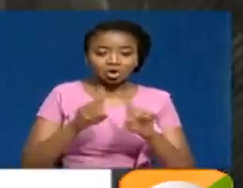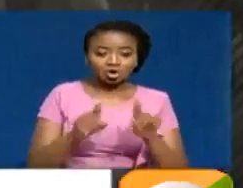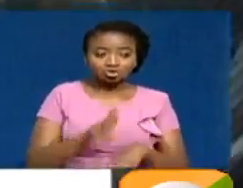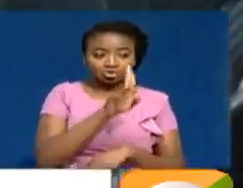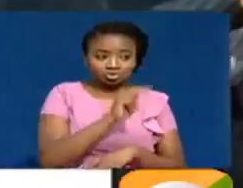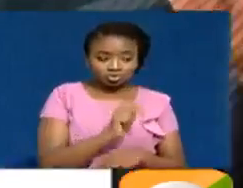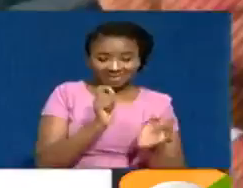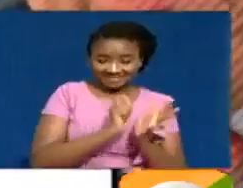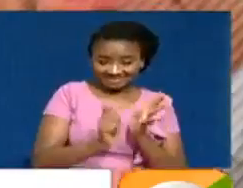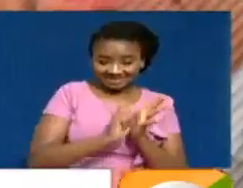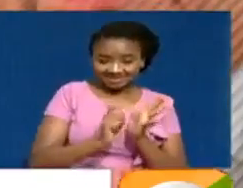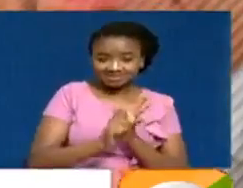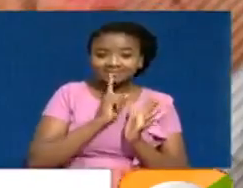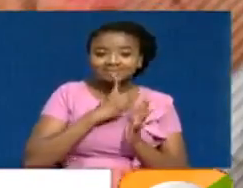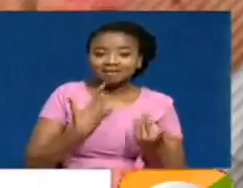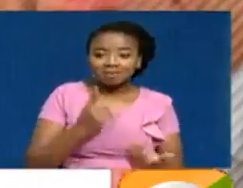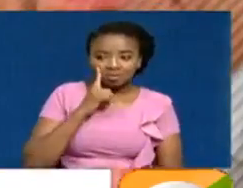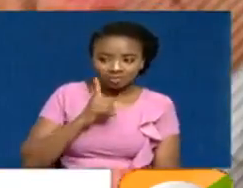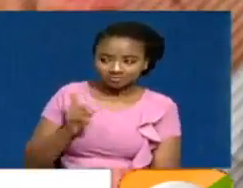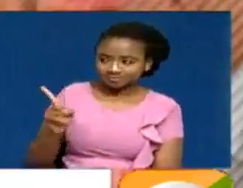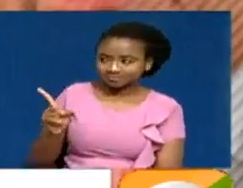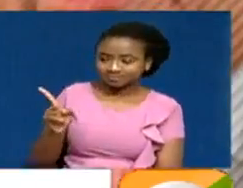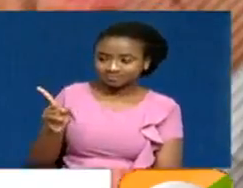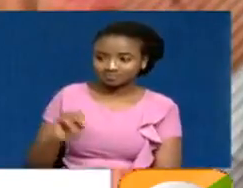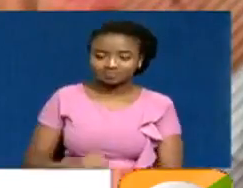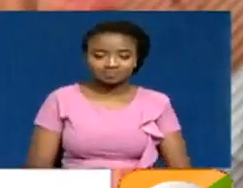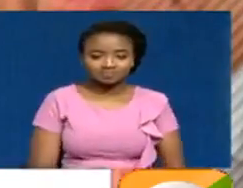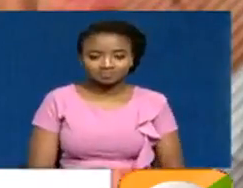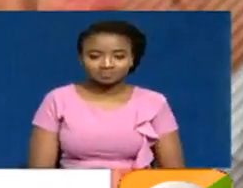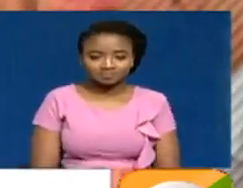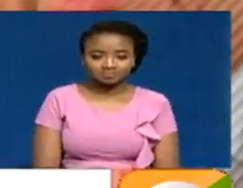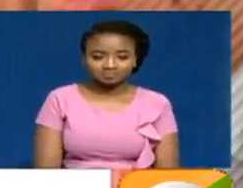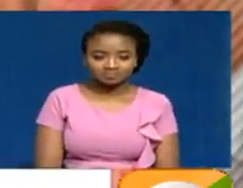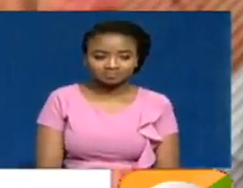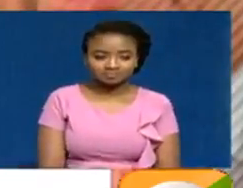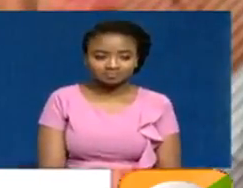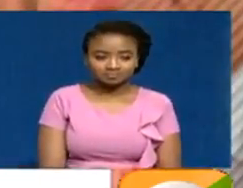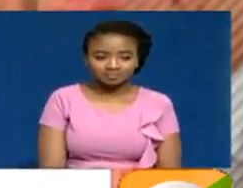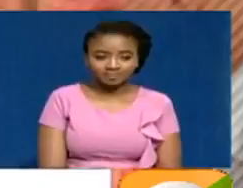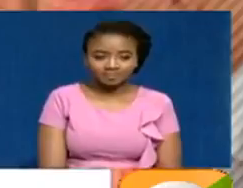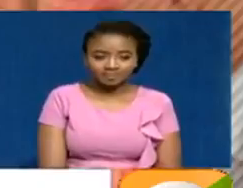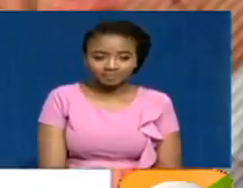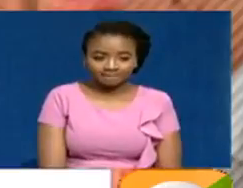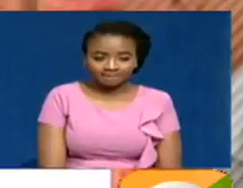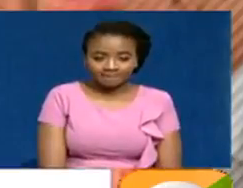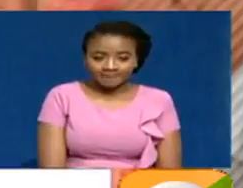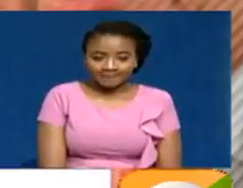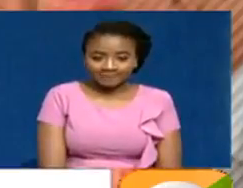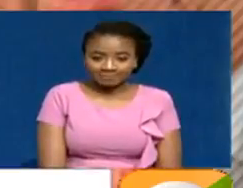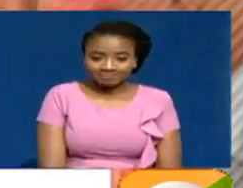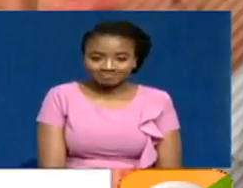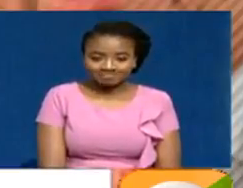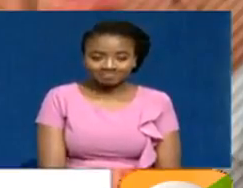Secretary General Antonio Guterres said there must be full respect for the constitutional charter to protect the hard-won political